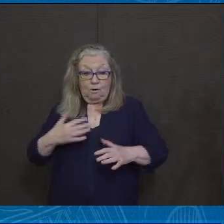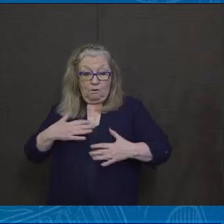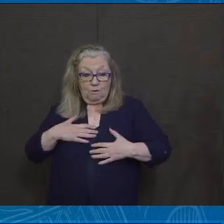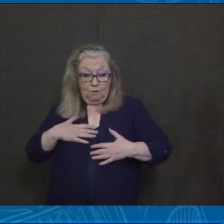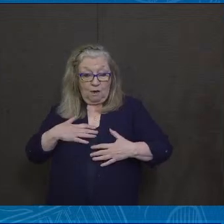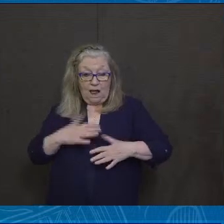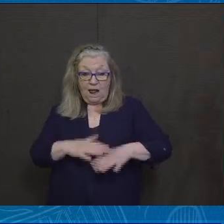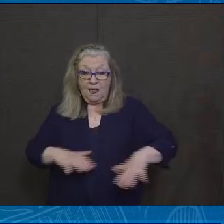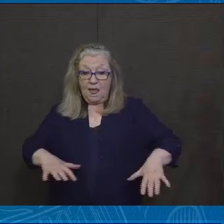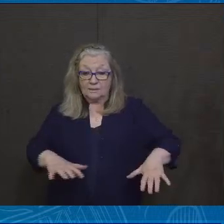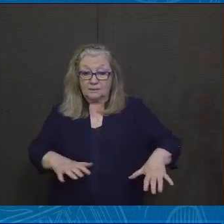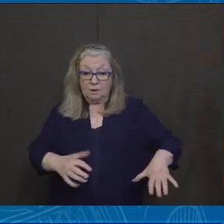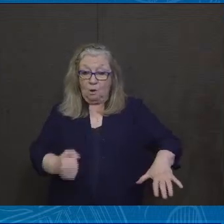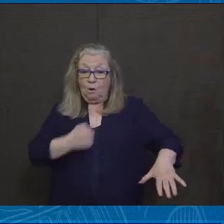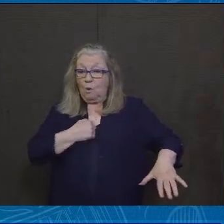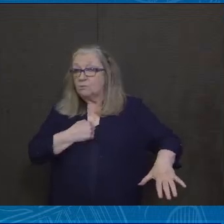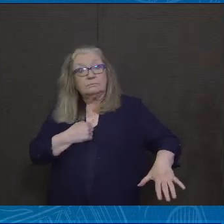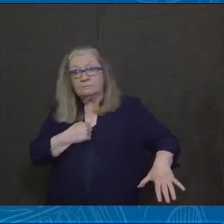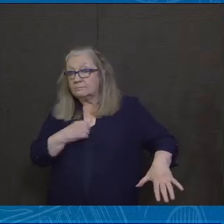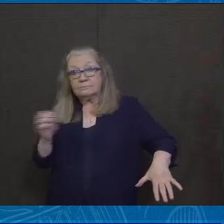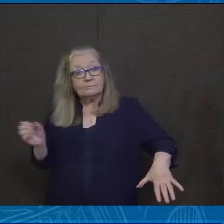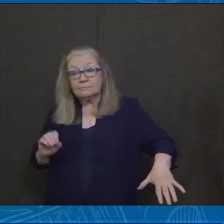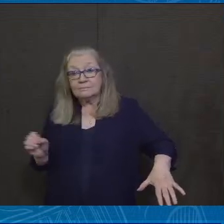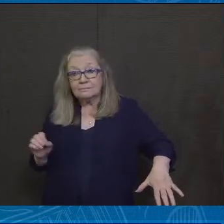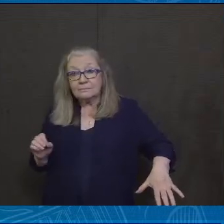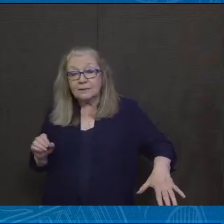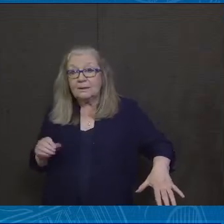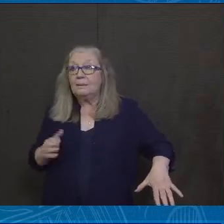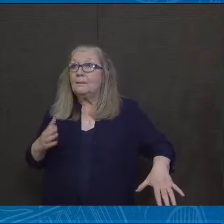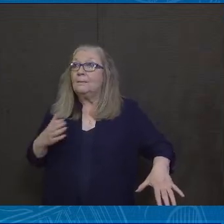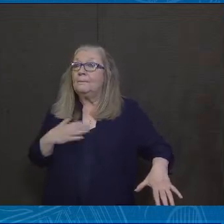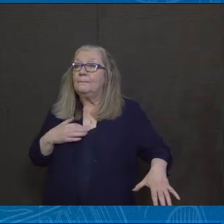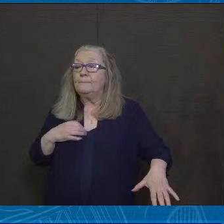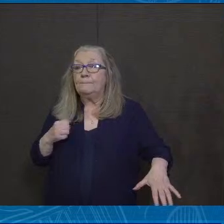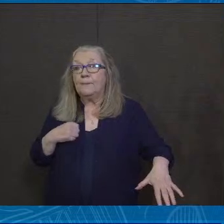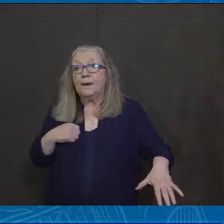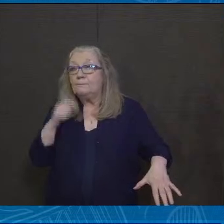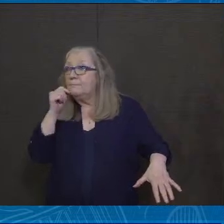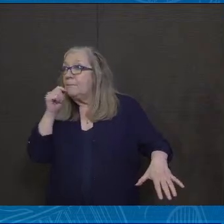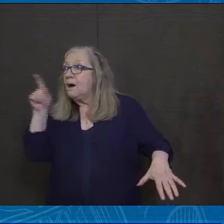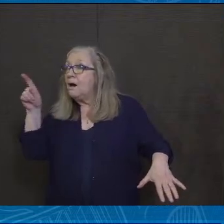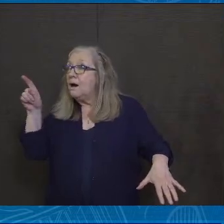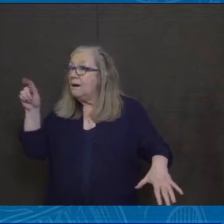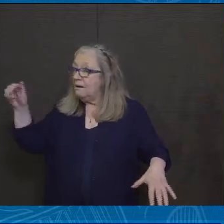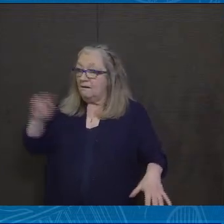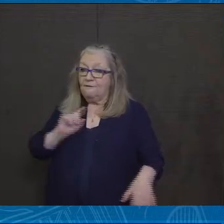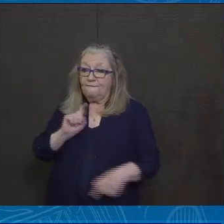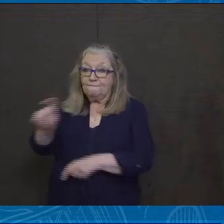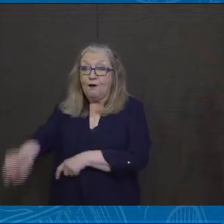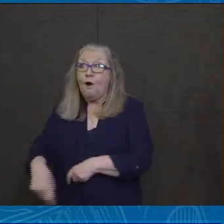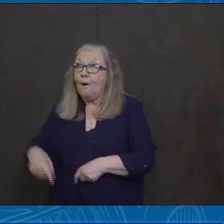I don't inherit my dad's farm because I'm a female.